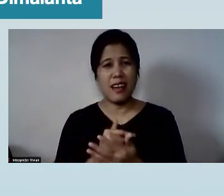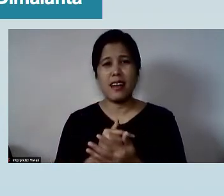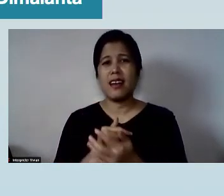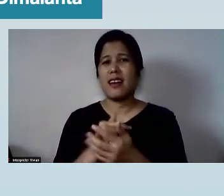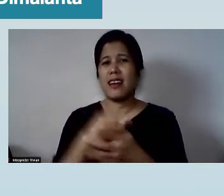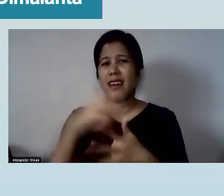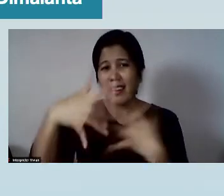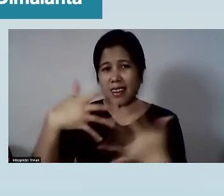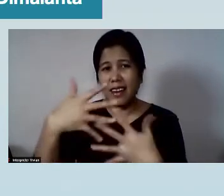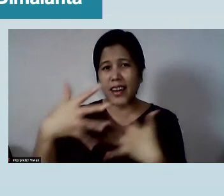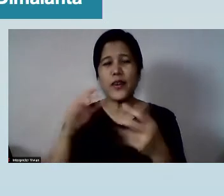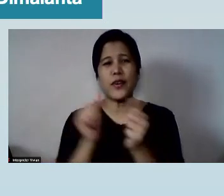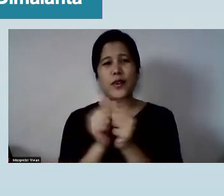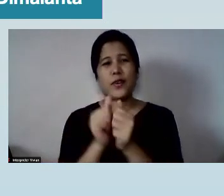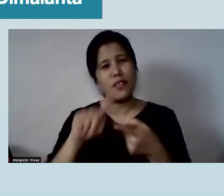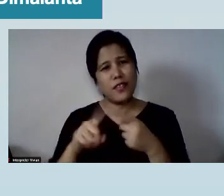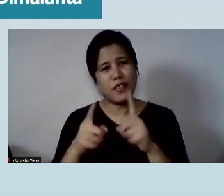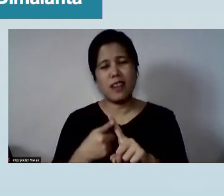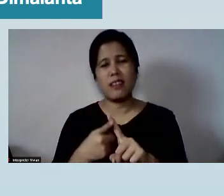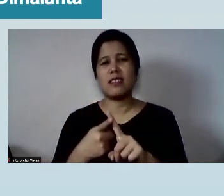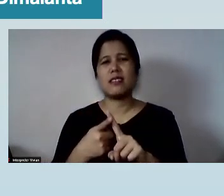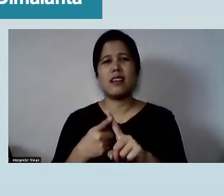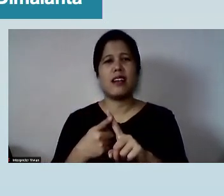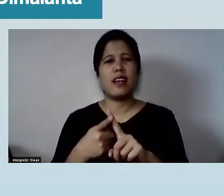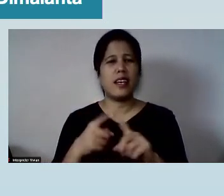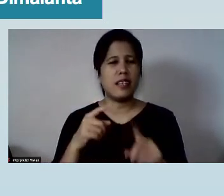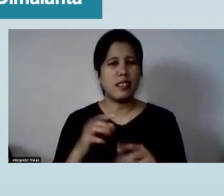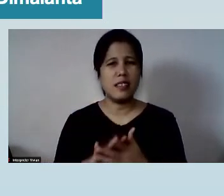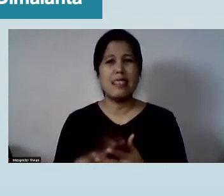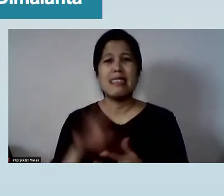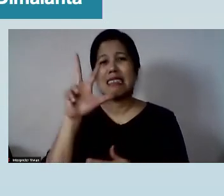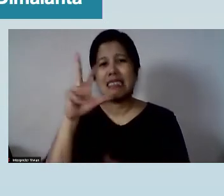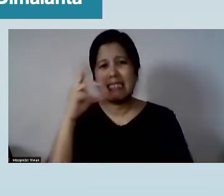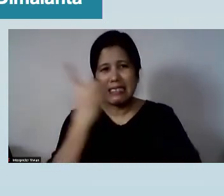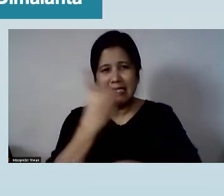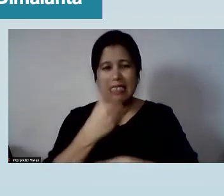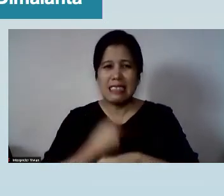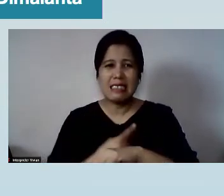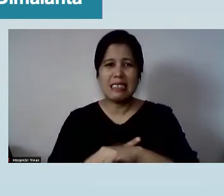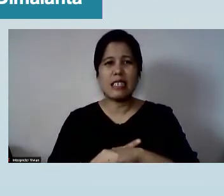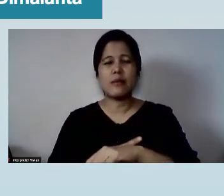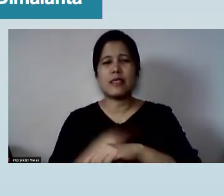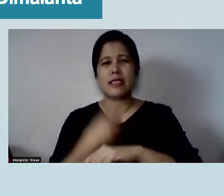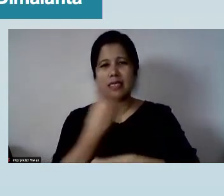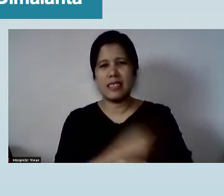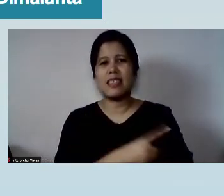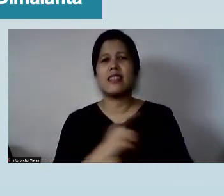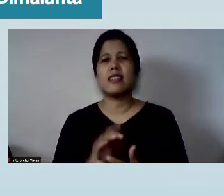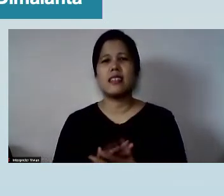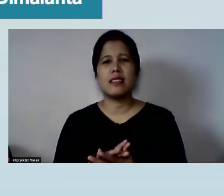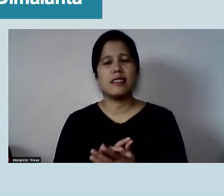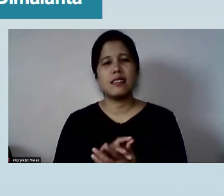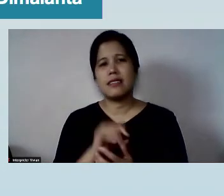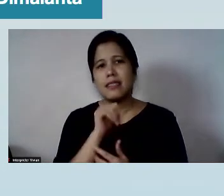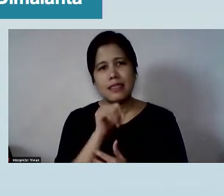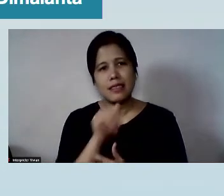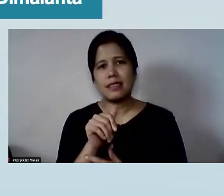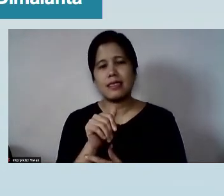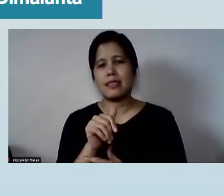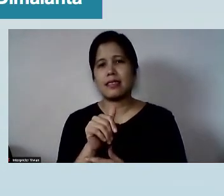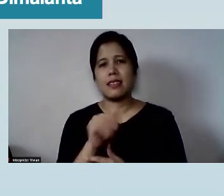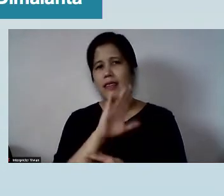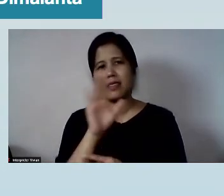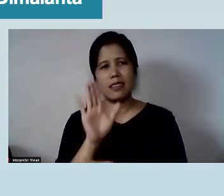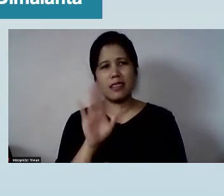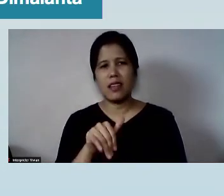friends, in addition to being with their parents and siblings, 3 times a day, eating 3 meals a day, unprecedented times, di ba? Never naman